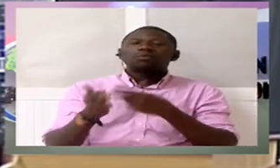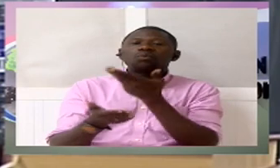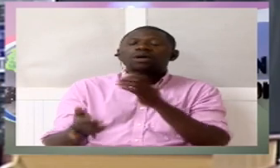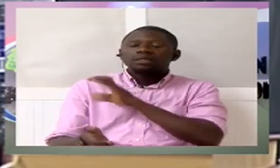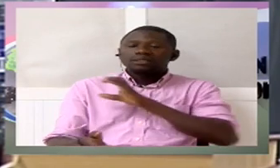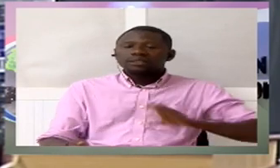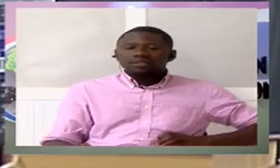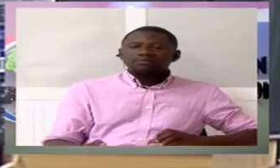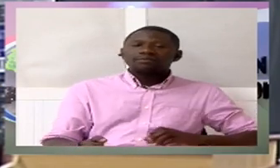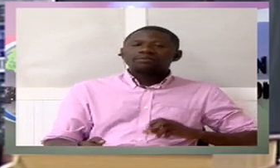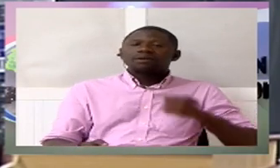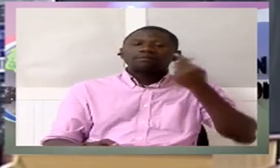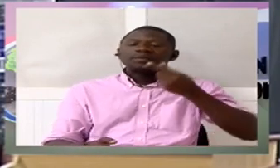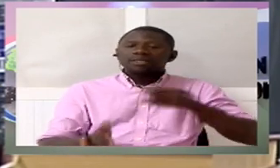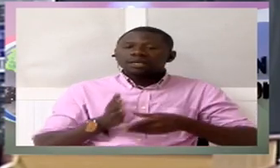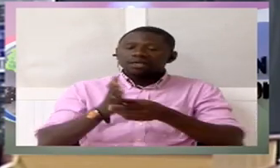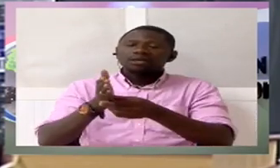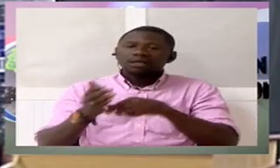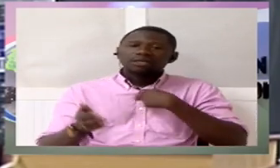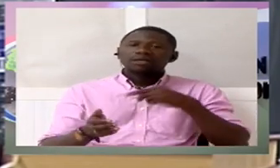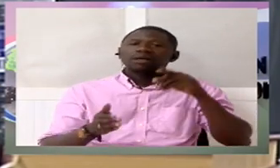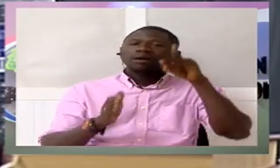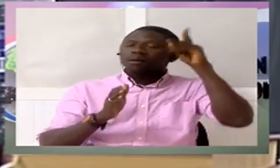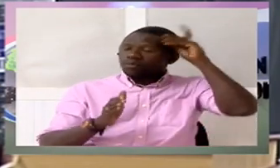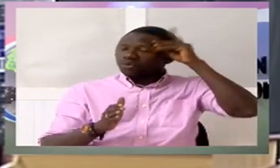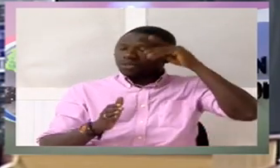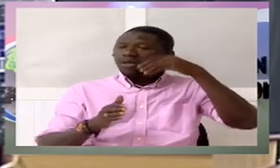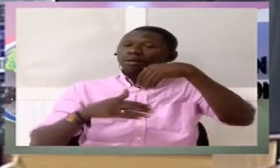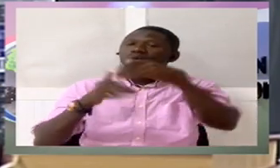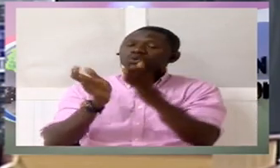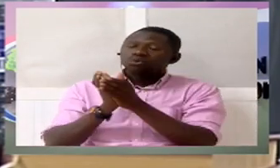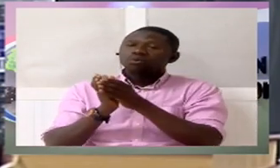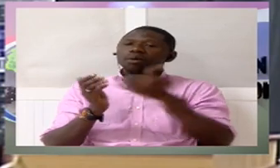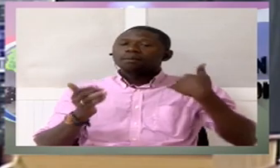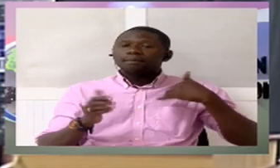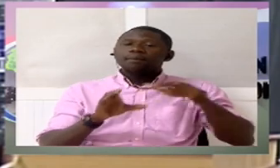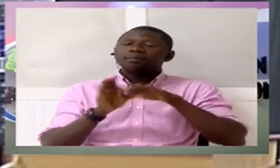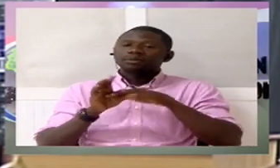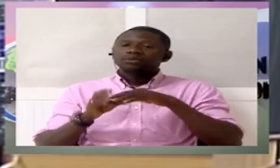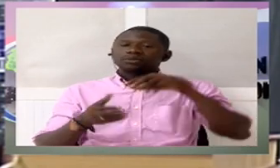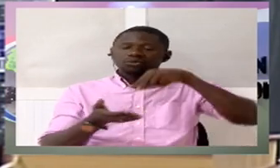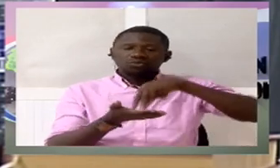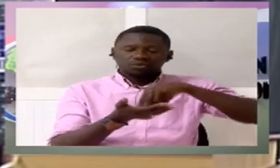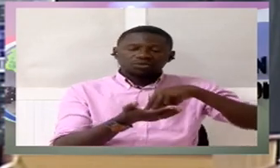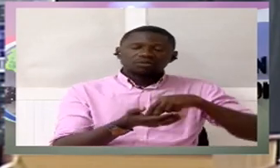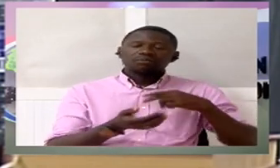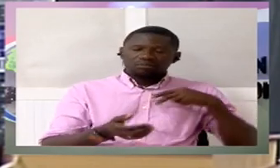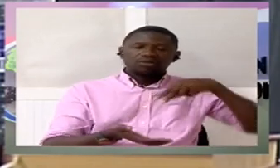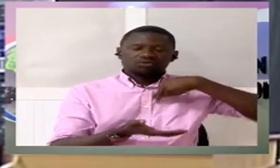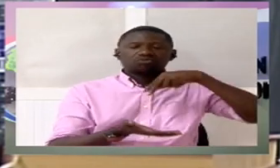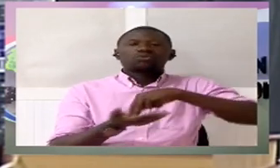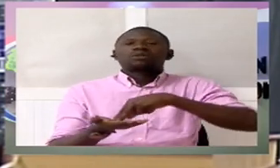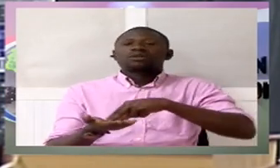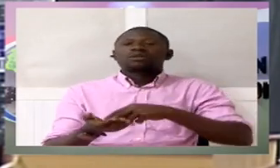Their chiefs, the alcalos, and their party militants, where they used to stand. I stood there. He shook people's